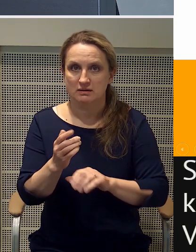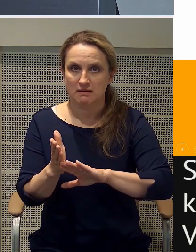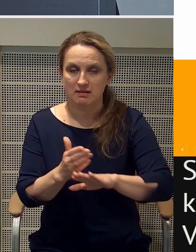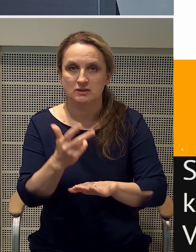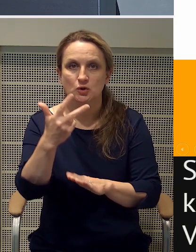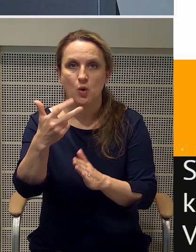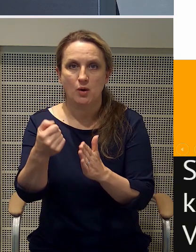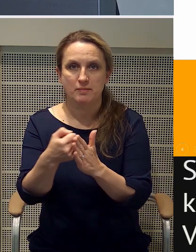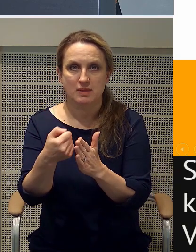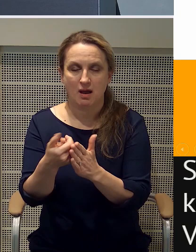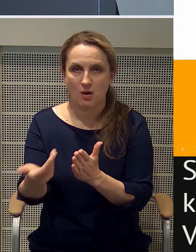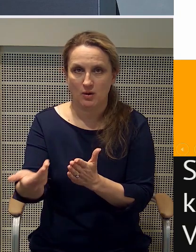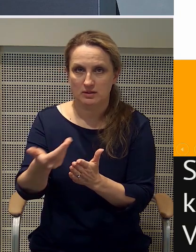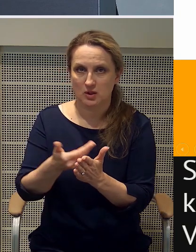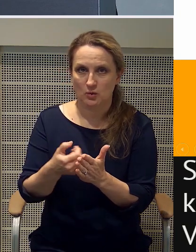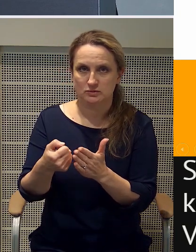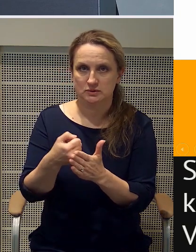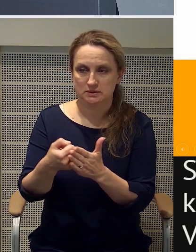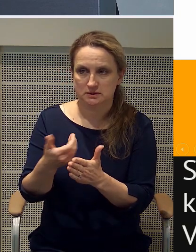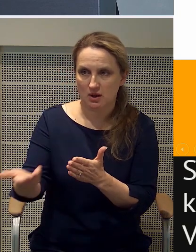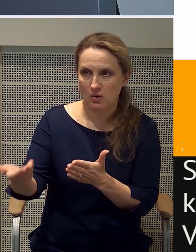Moving forward to 2020,